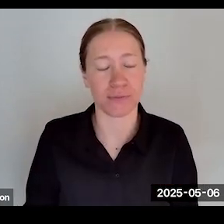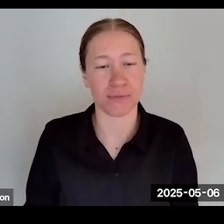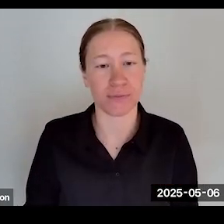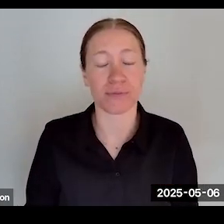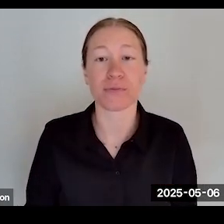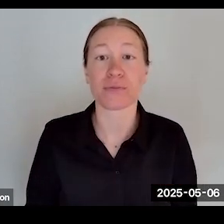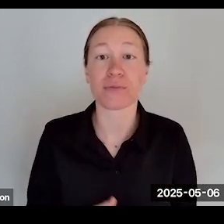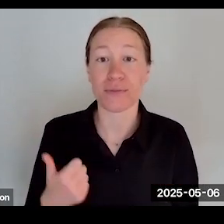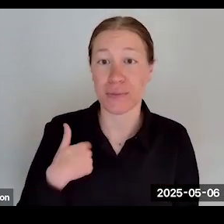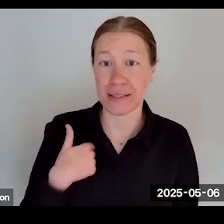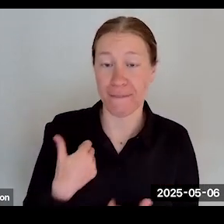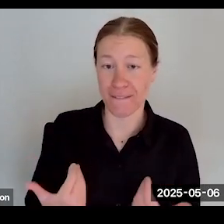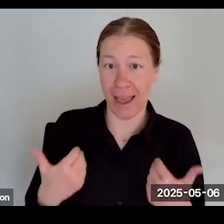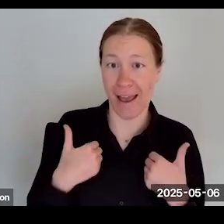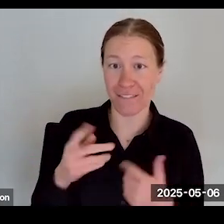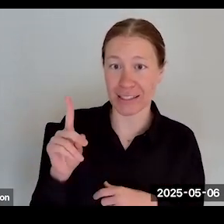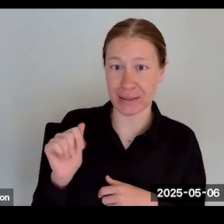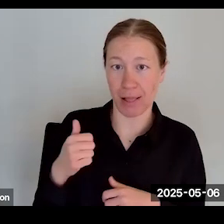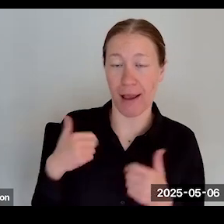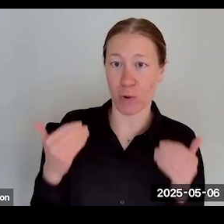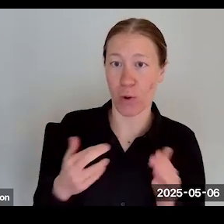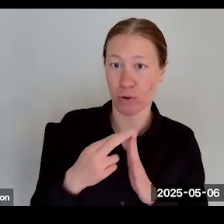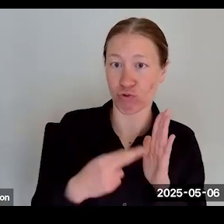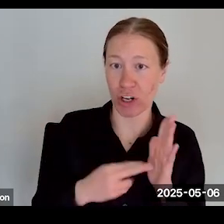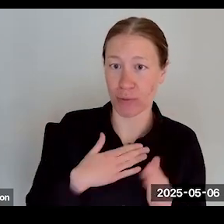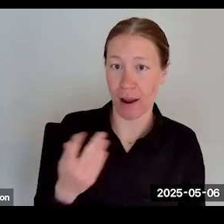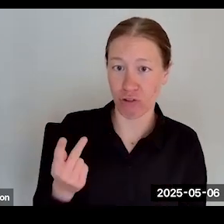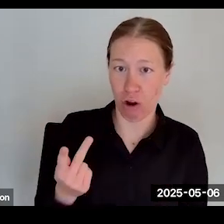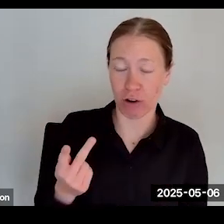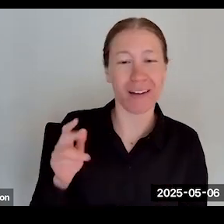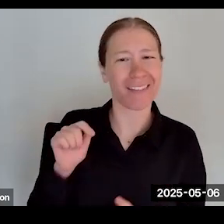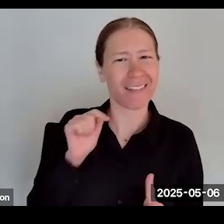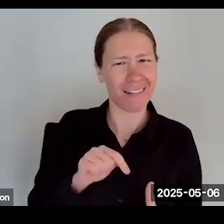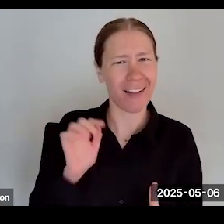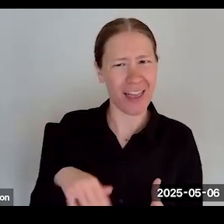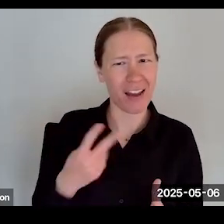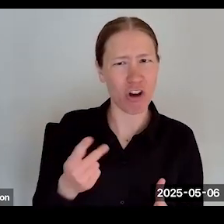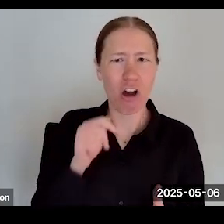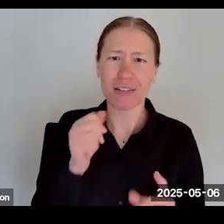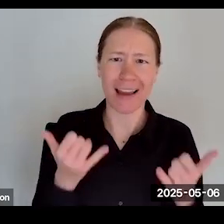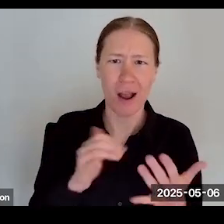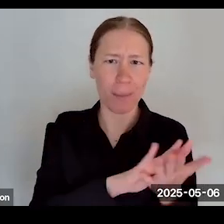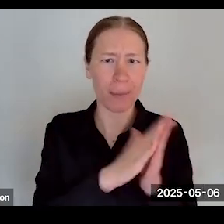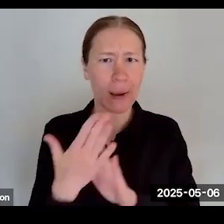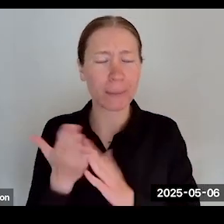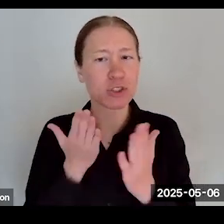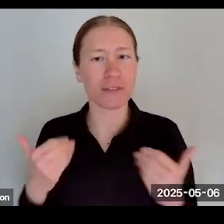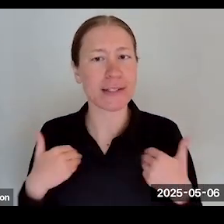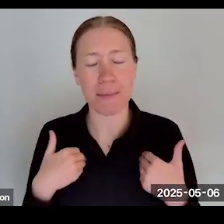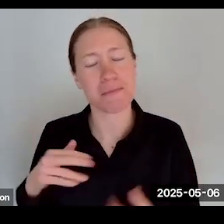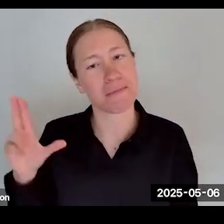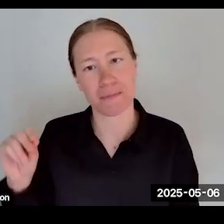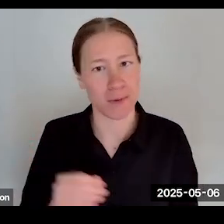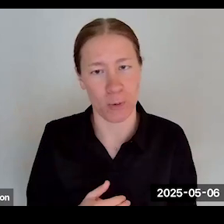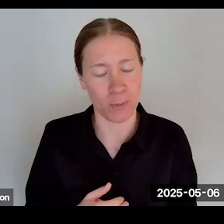If I have a disability and register my dog, is that dog now a service animal? No. And the reason